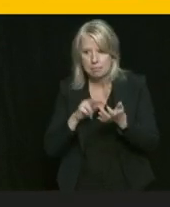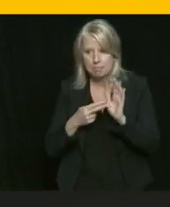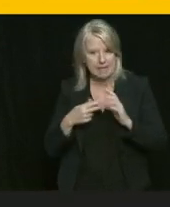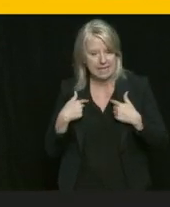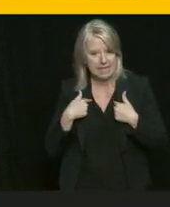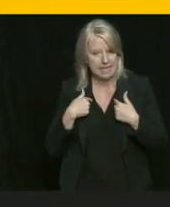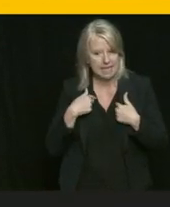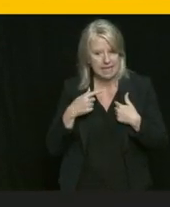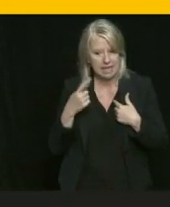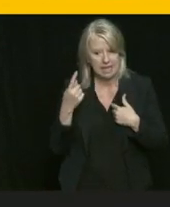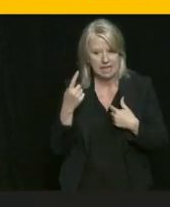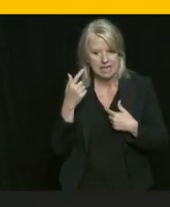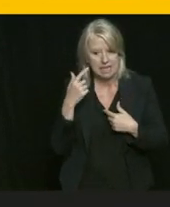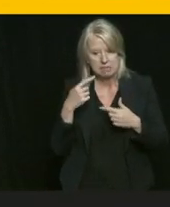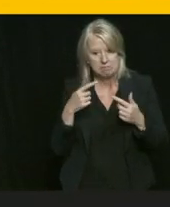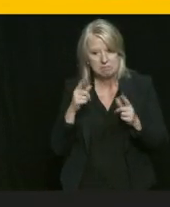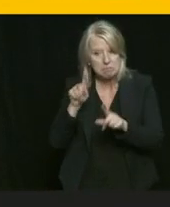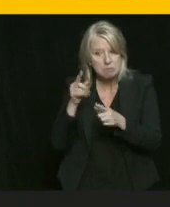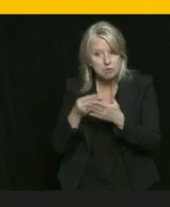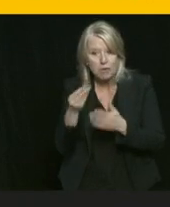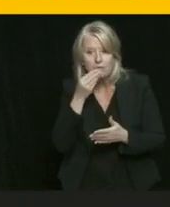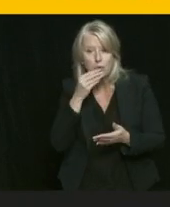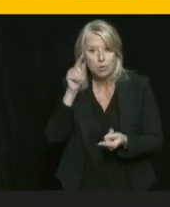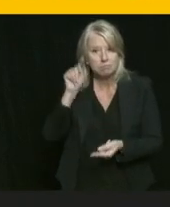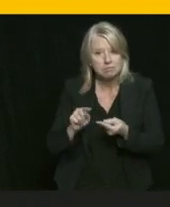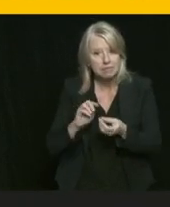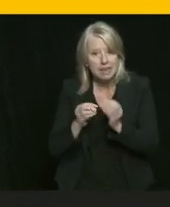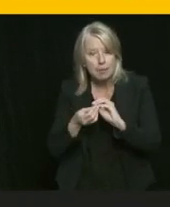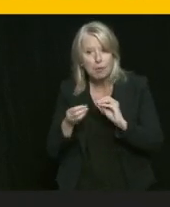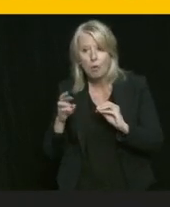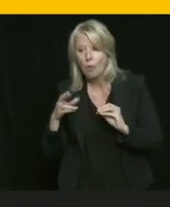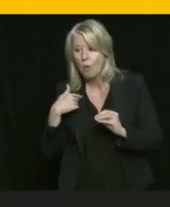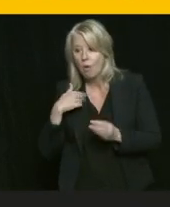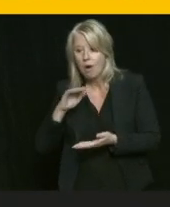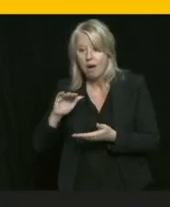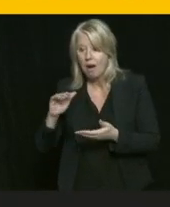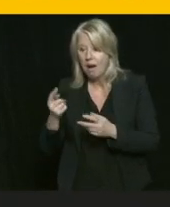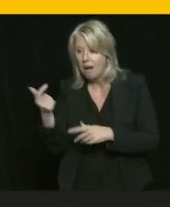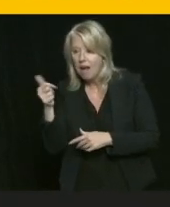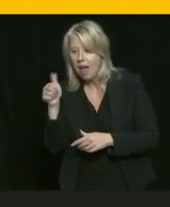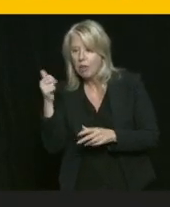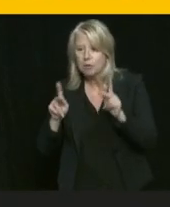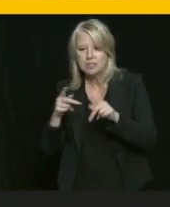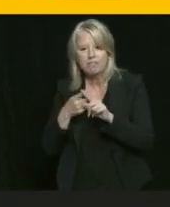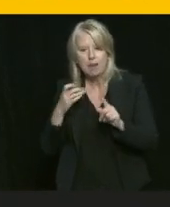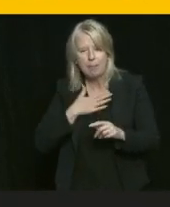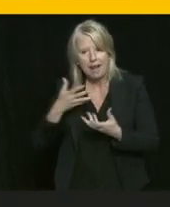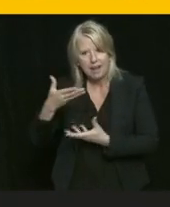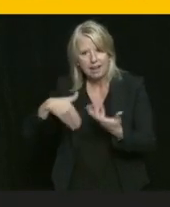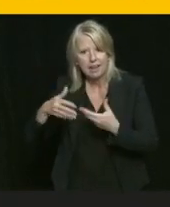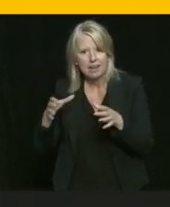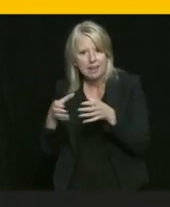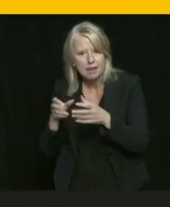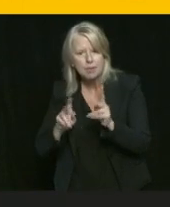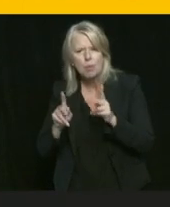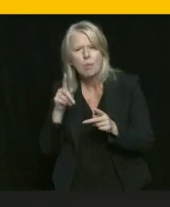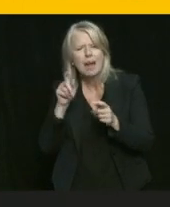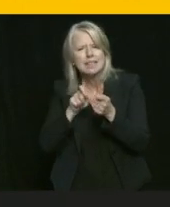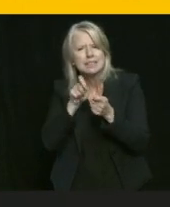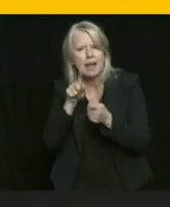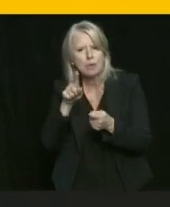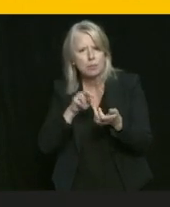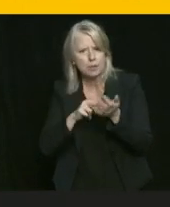store one day fewer a week, you know, I eliminate one person from my bubble. What does that mean? Well, I